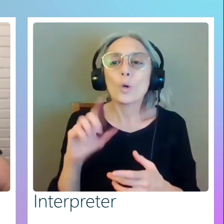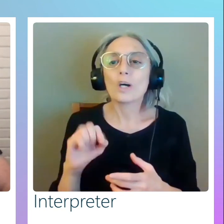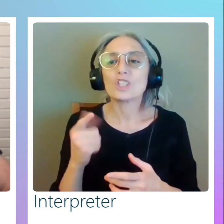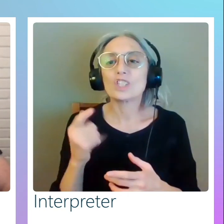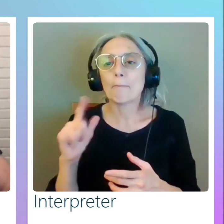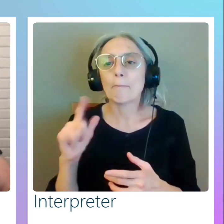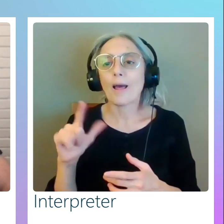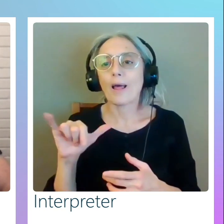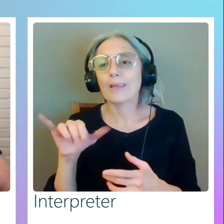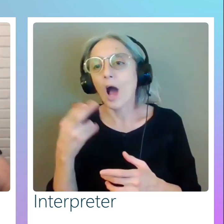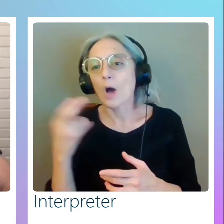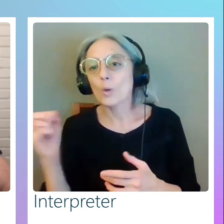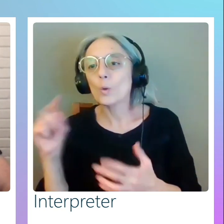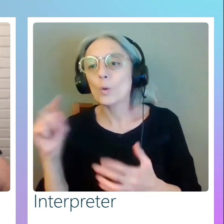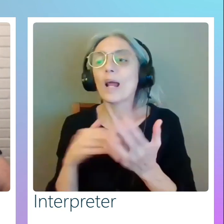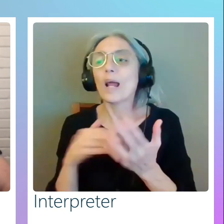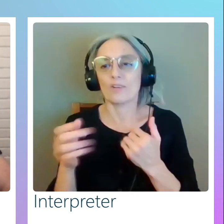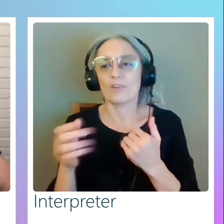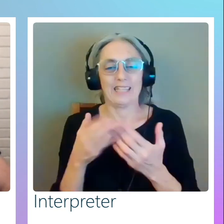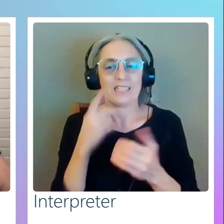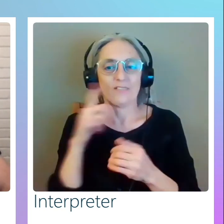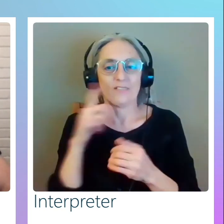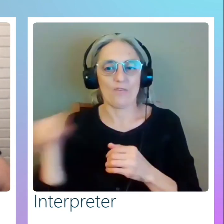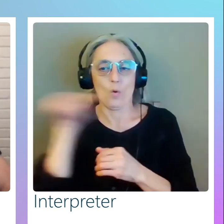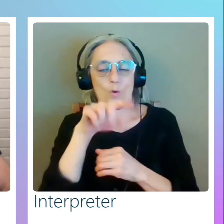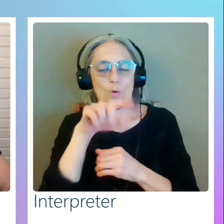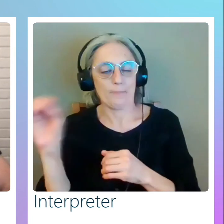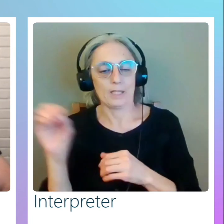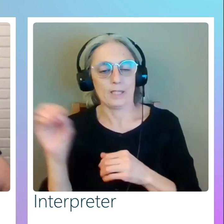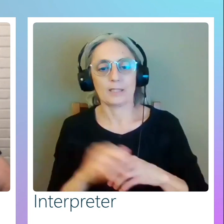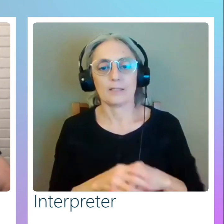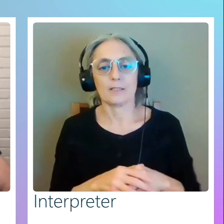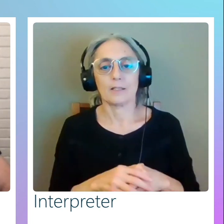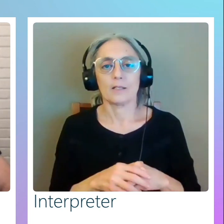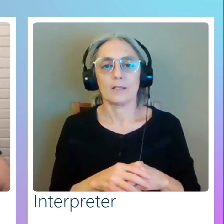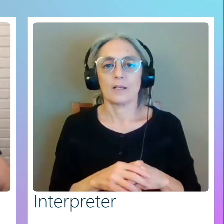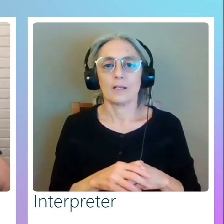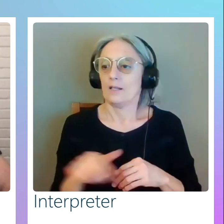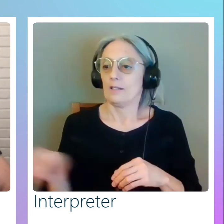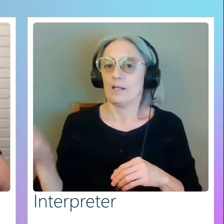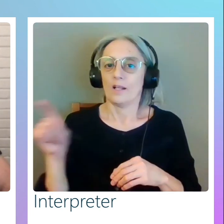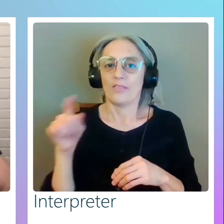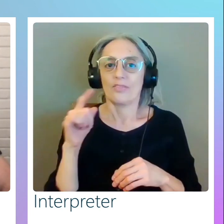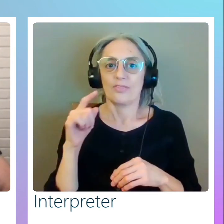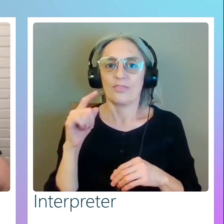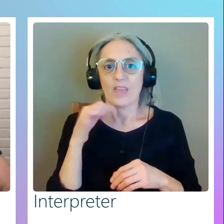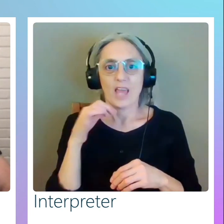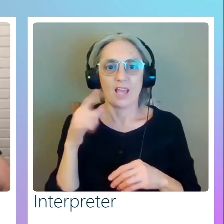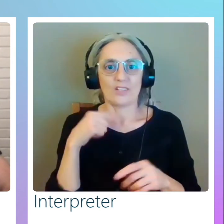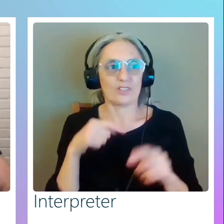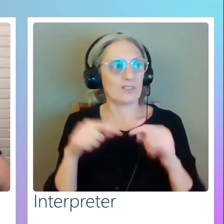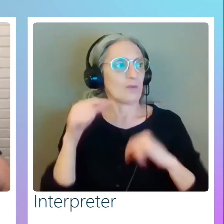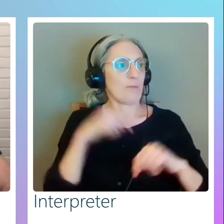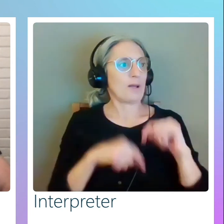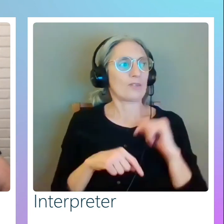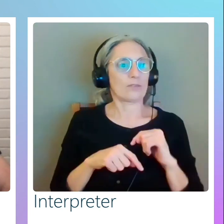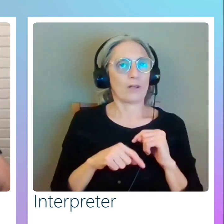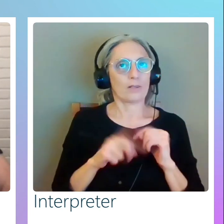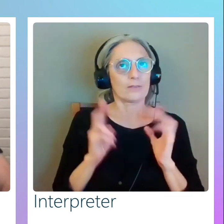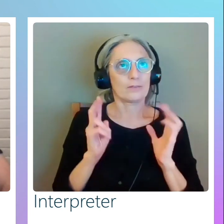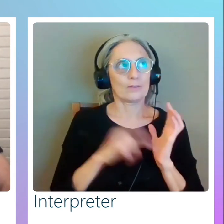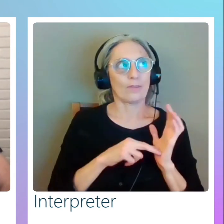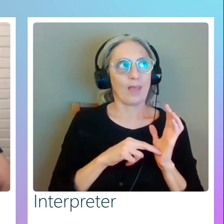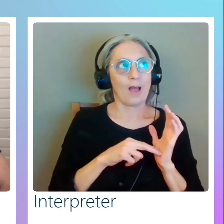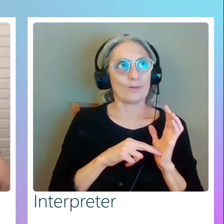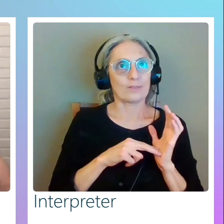email provider is. And they're looking at they're going back to like 2000.